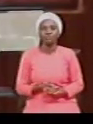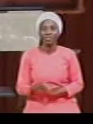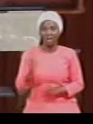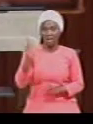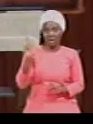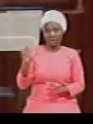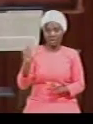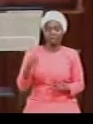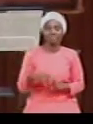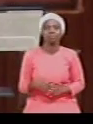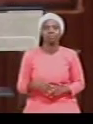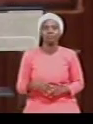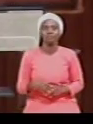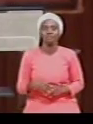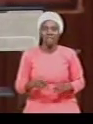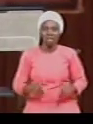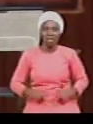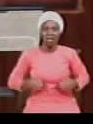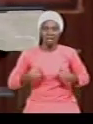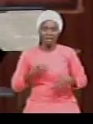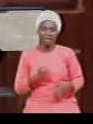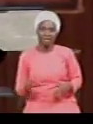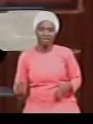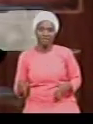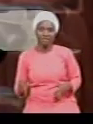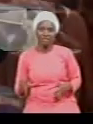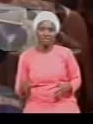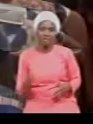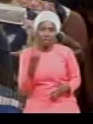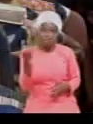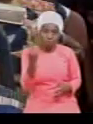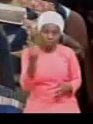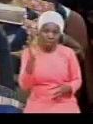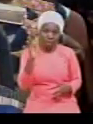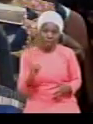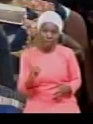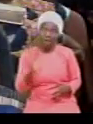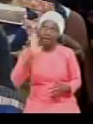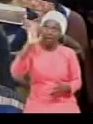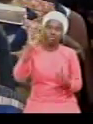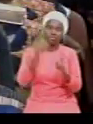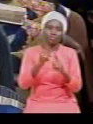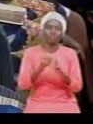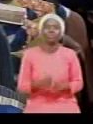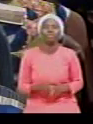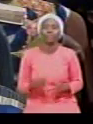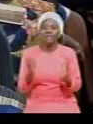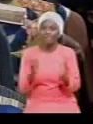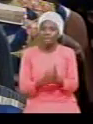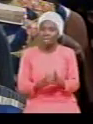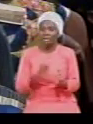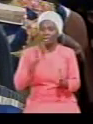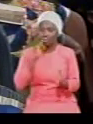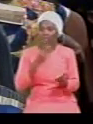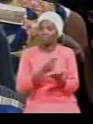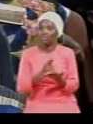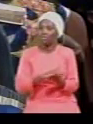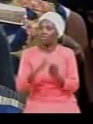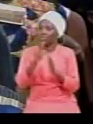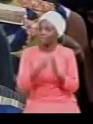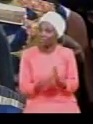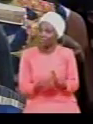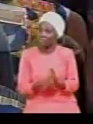word. Living only by his word. That's holiness. Because you